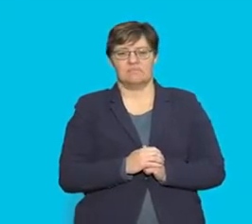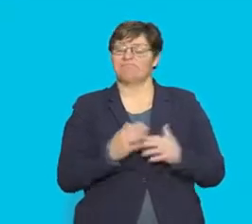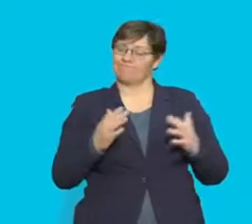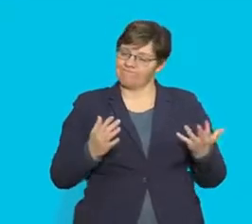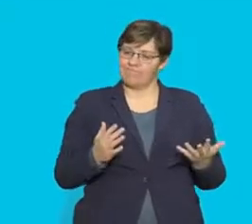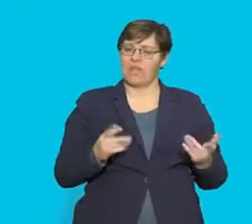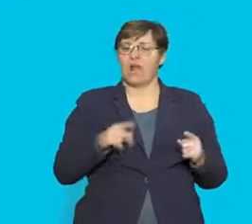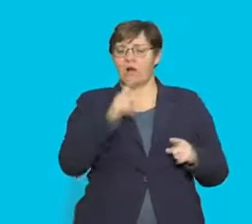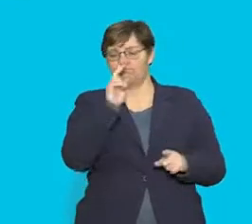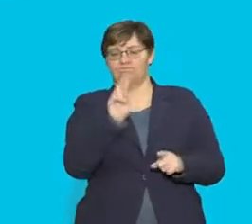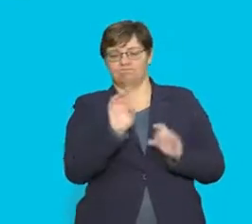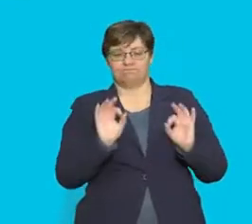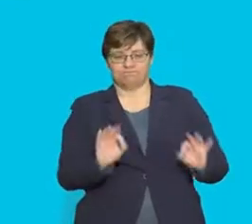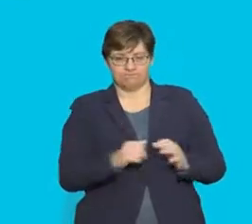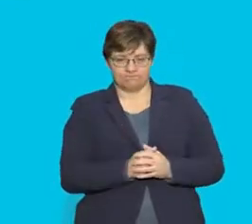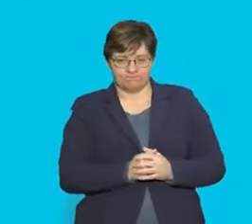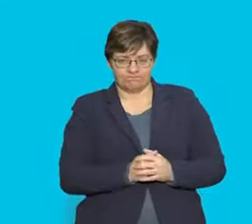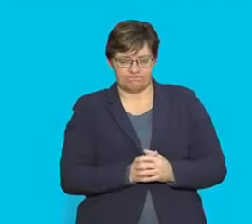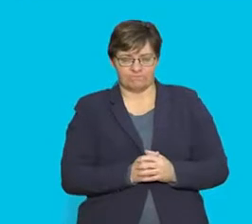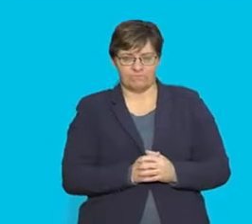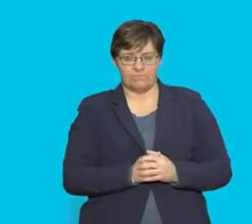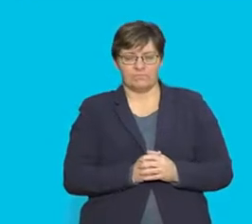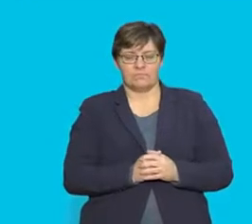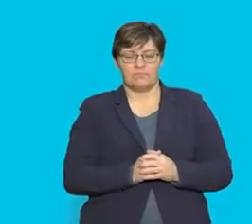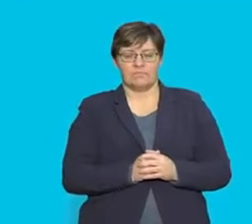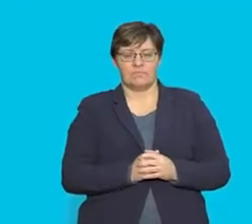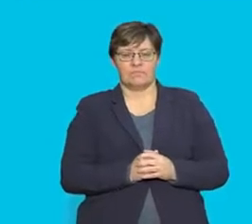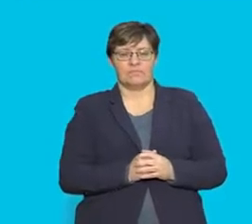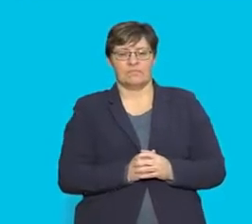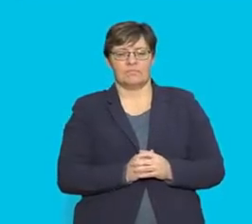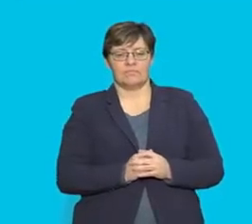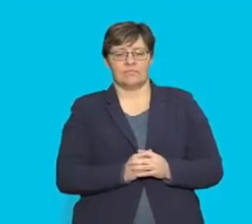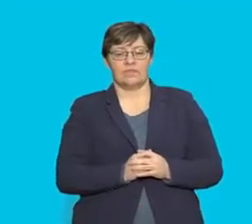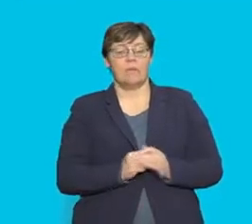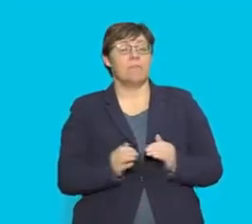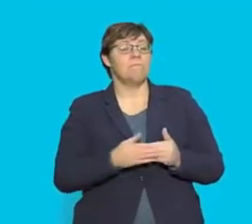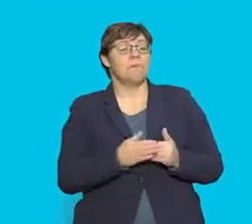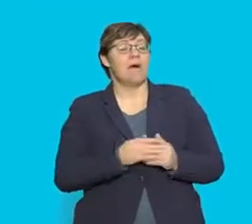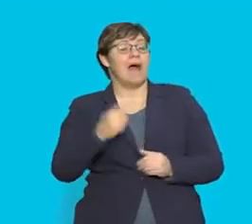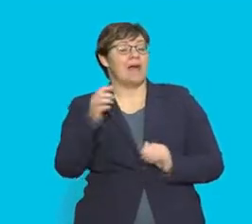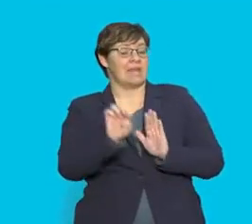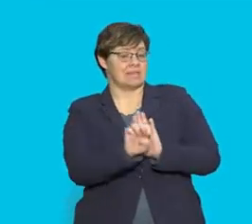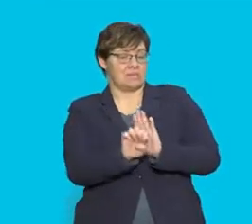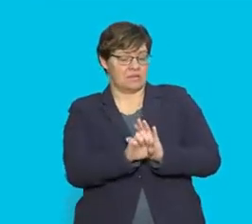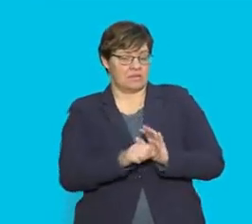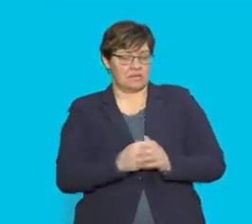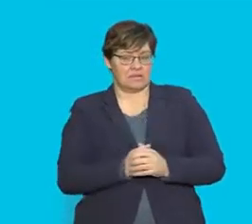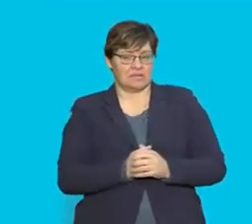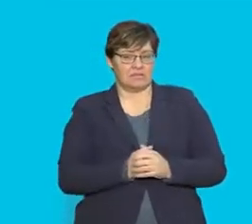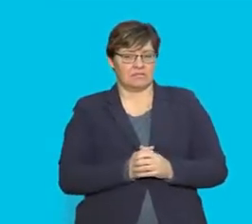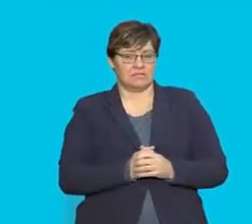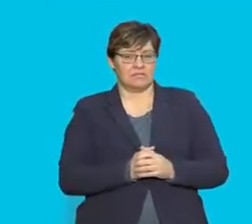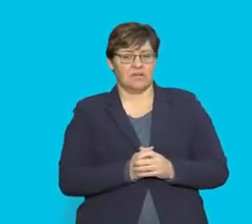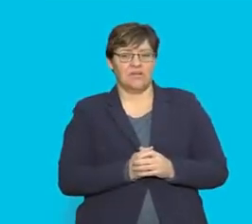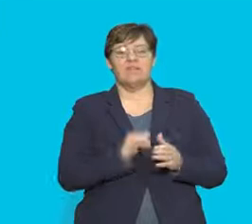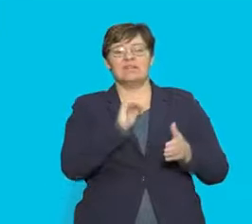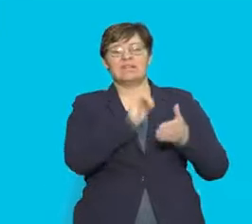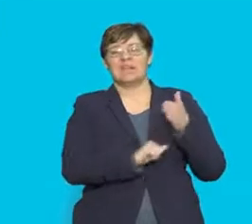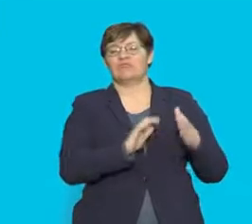that's how it will therefore become. All right, so one other example as well of this concept of